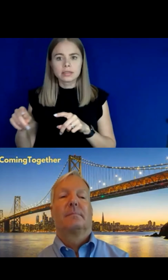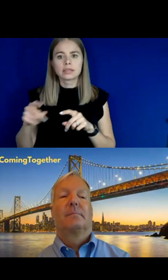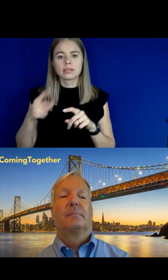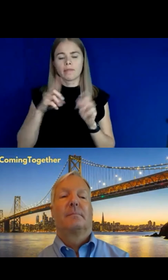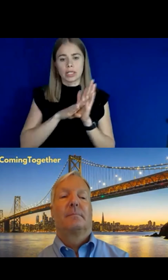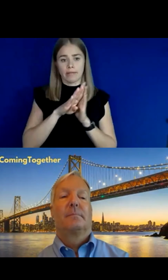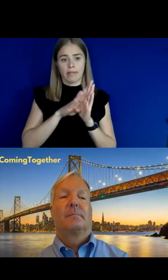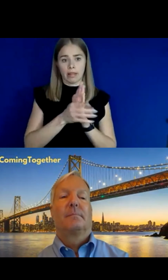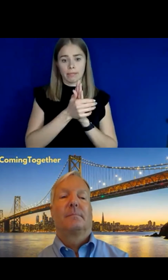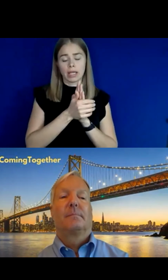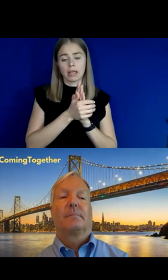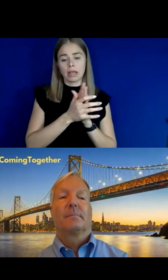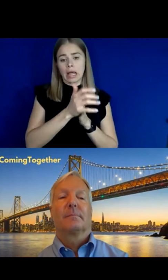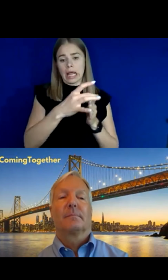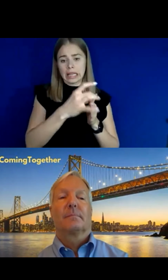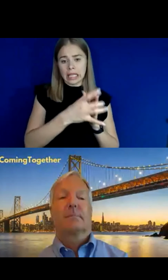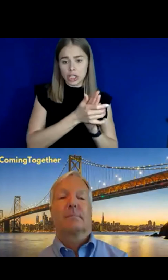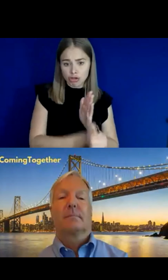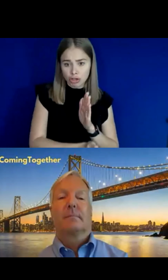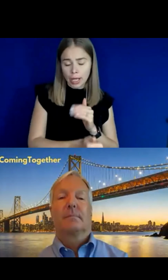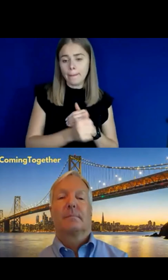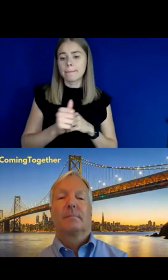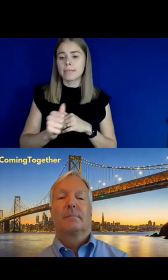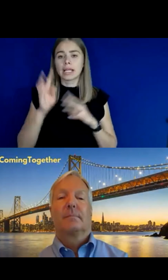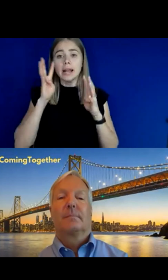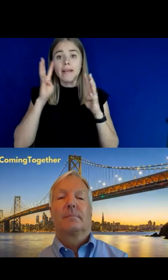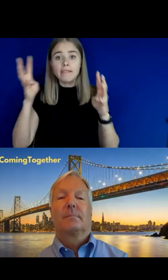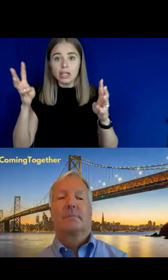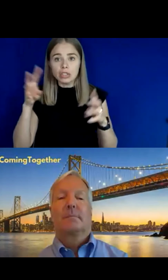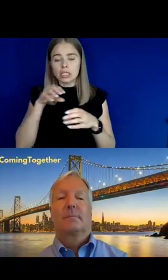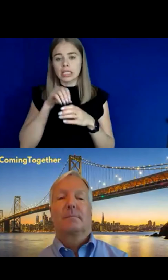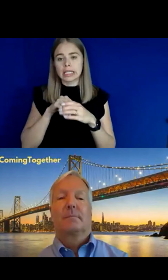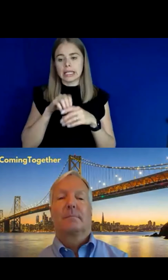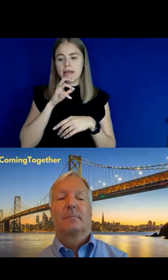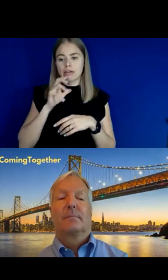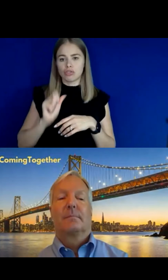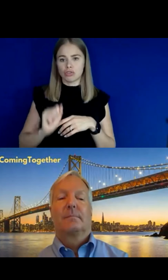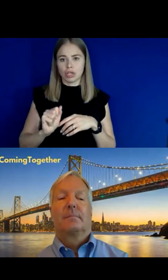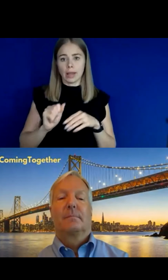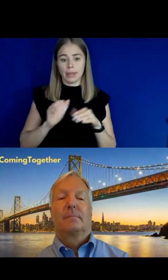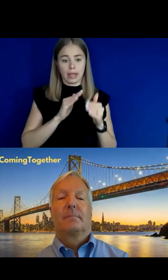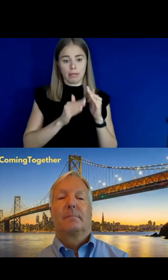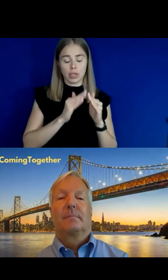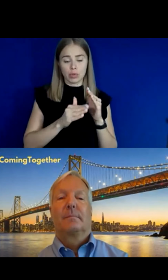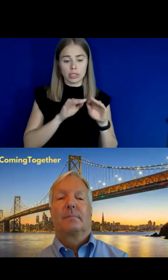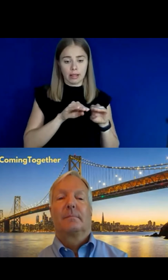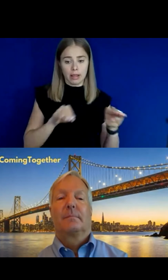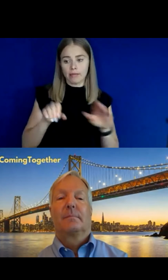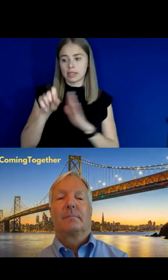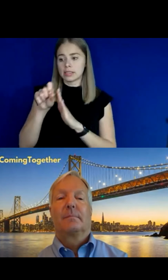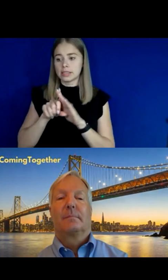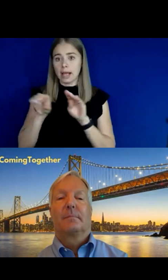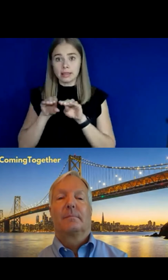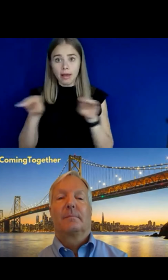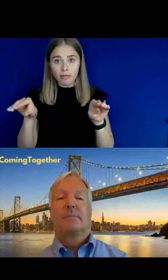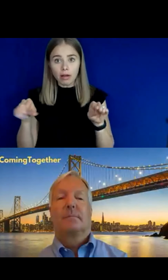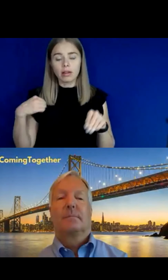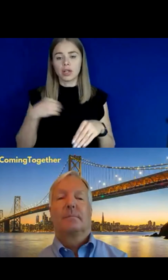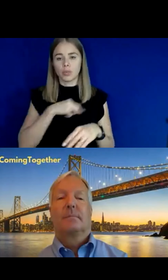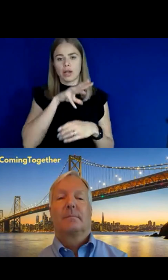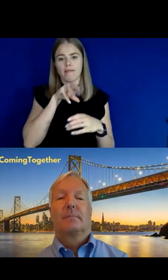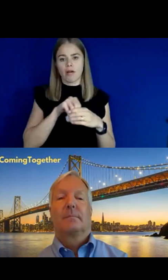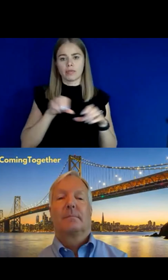developing leadership and innovation in aging at the community level, at the state level, and we're involved with doing